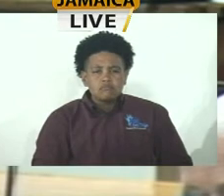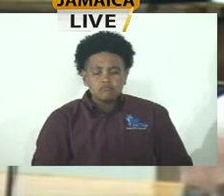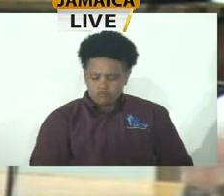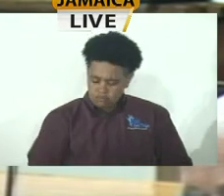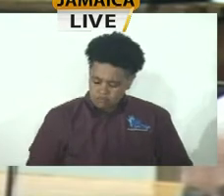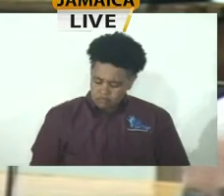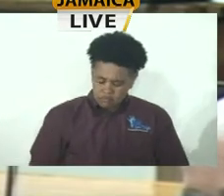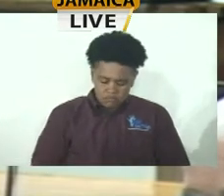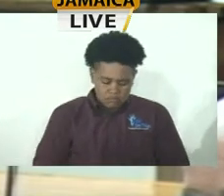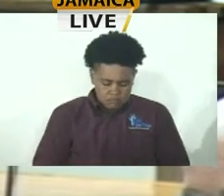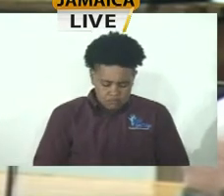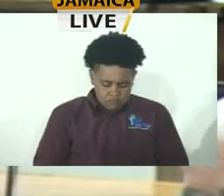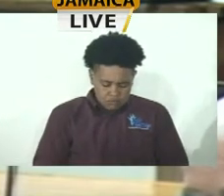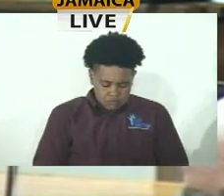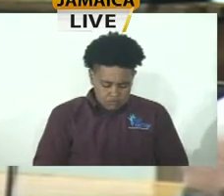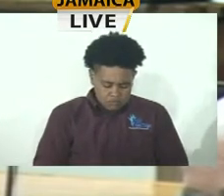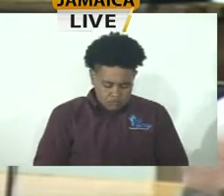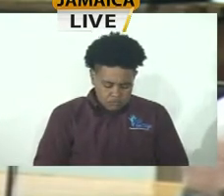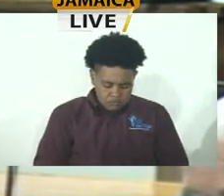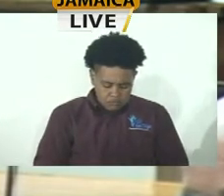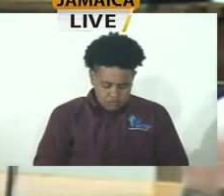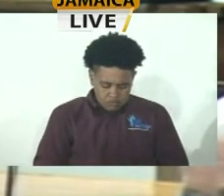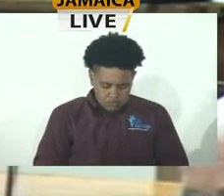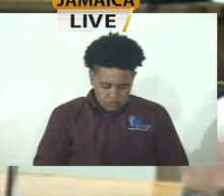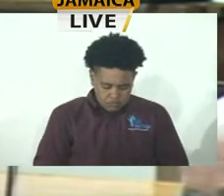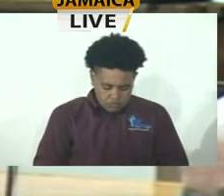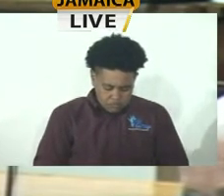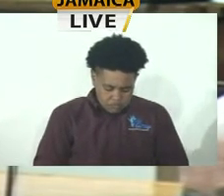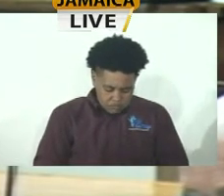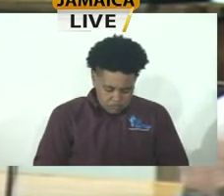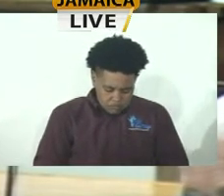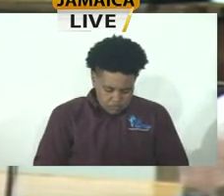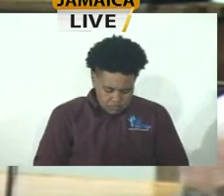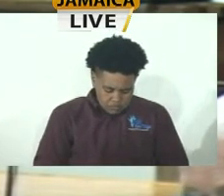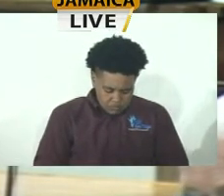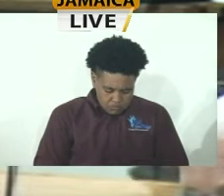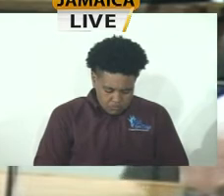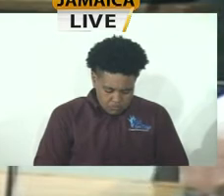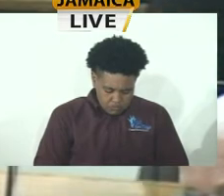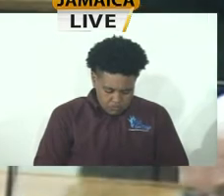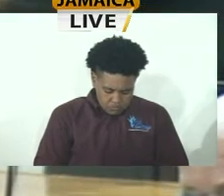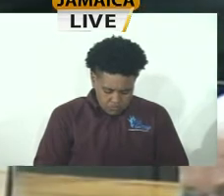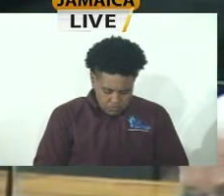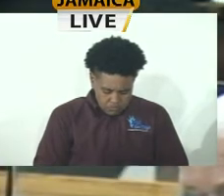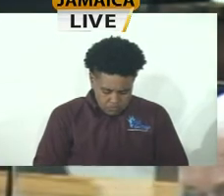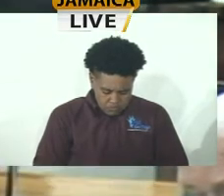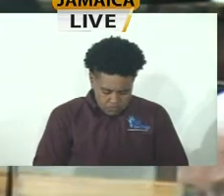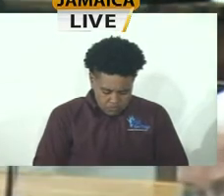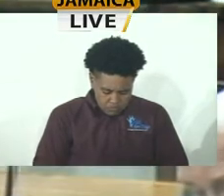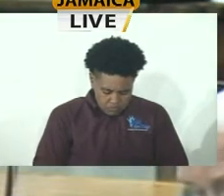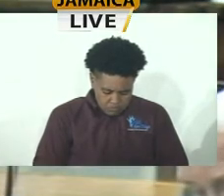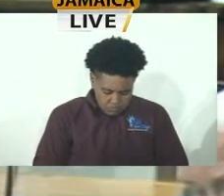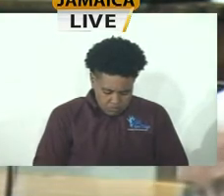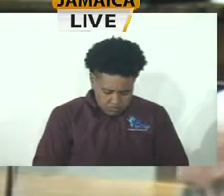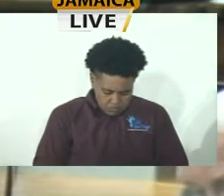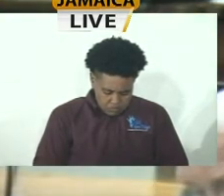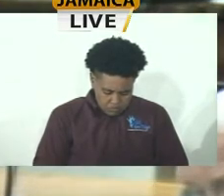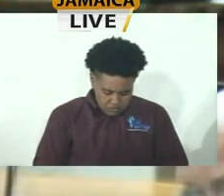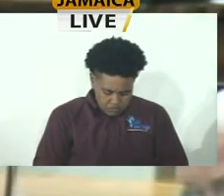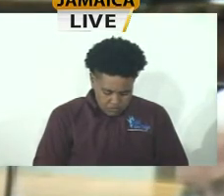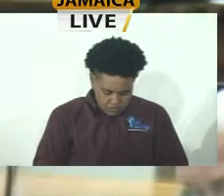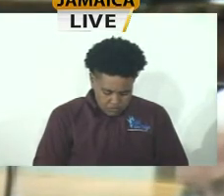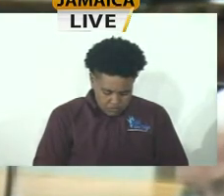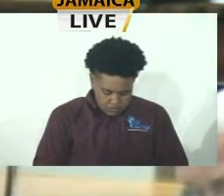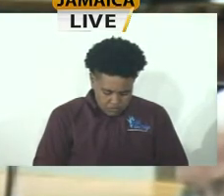these policies madam speaker do not exist in a vacuum they have real world multi-sectoral application